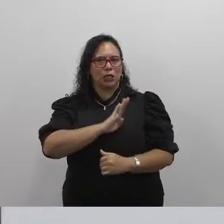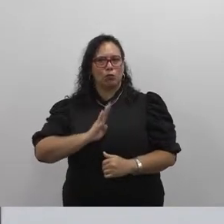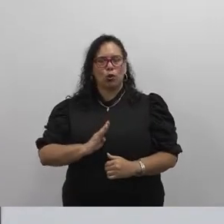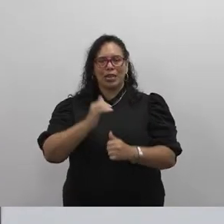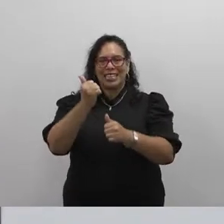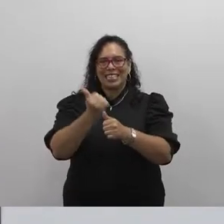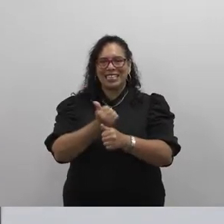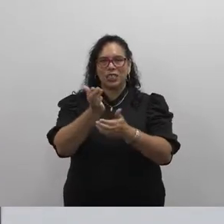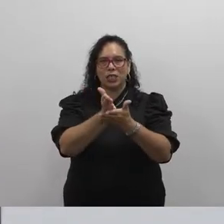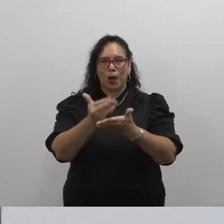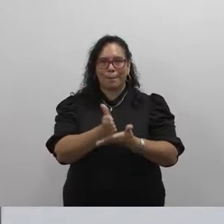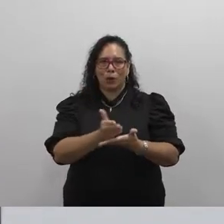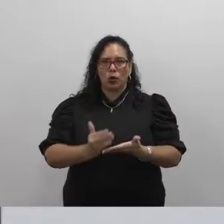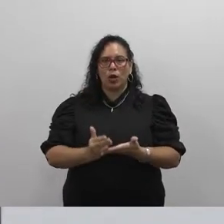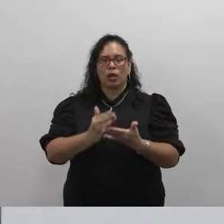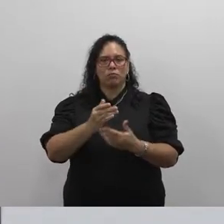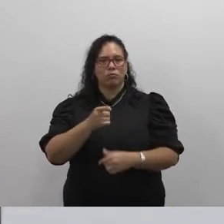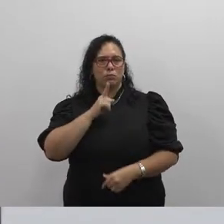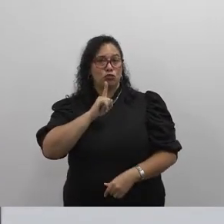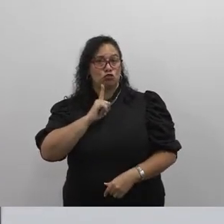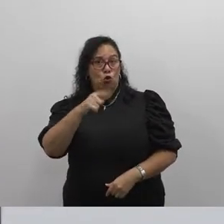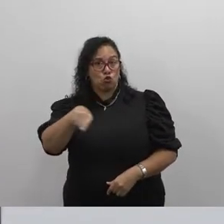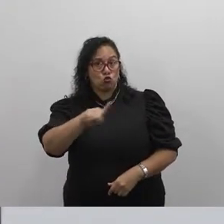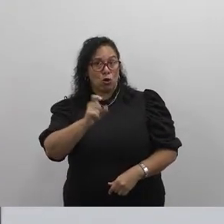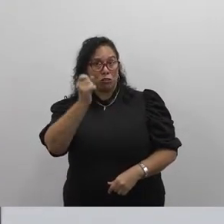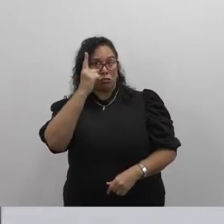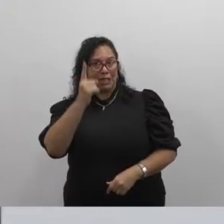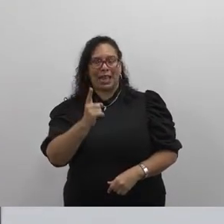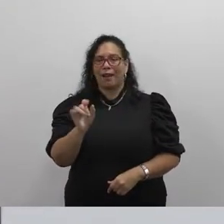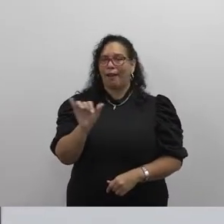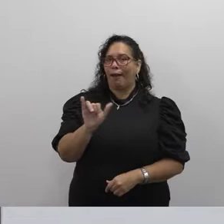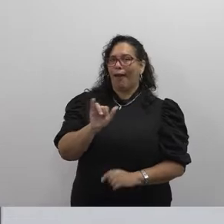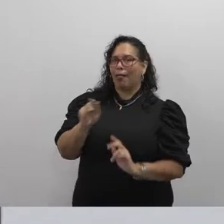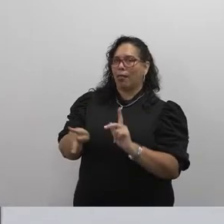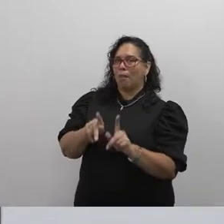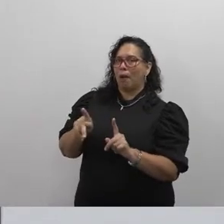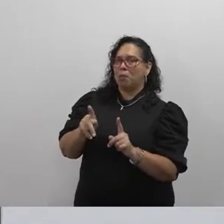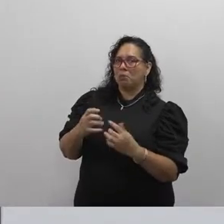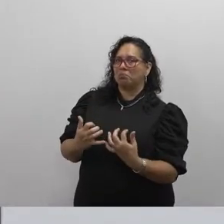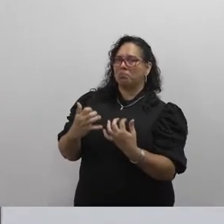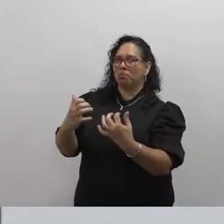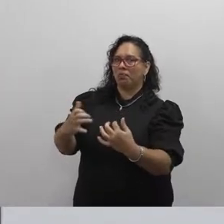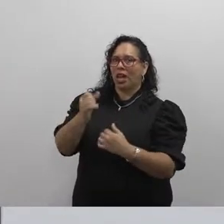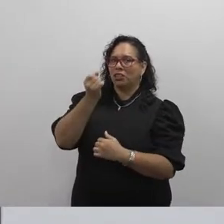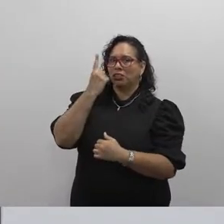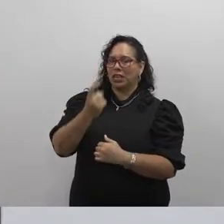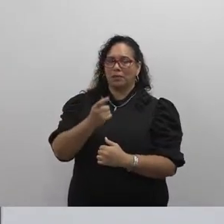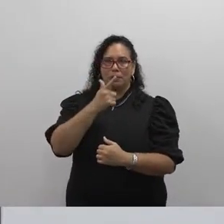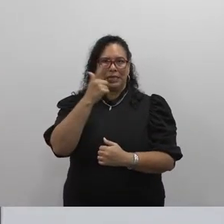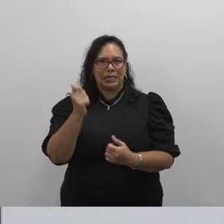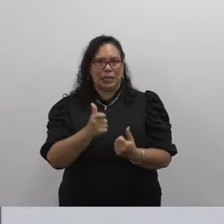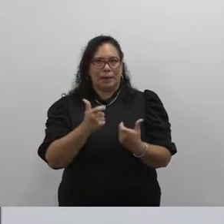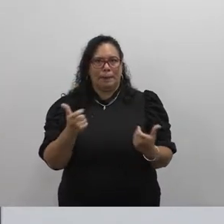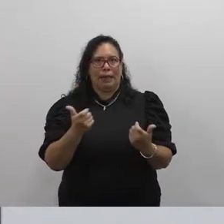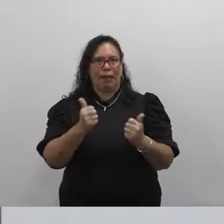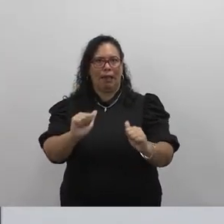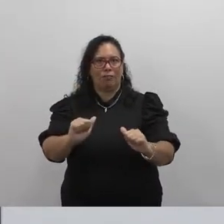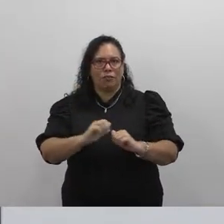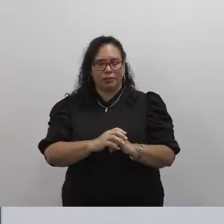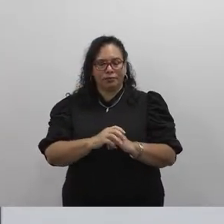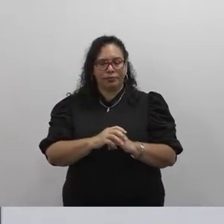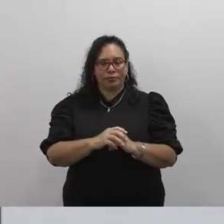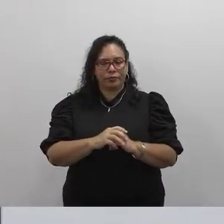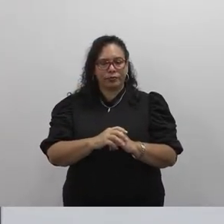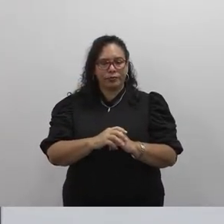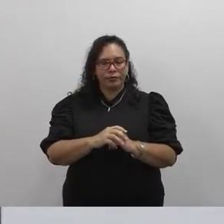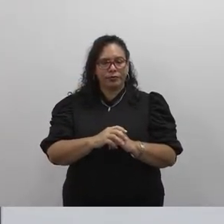not only the board understands and comprehends the master plan, but so too does the public, right, because it is a large effort. There's